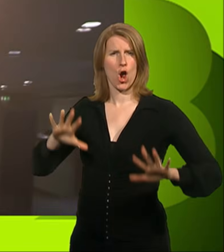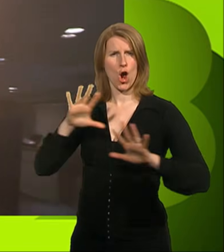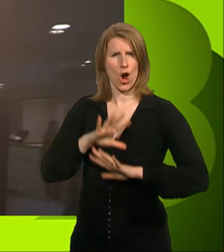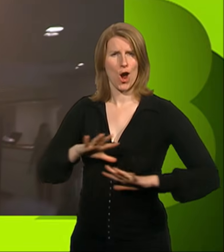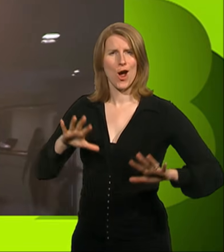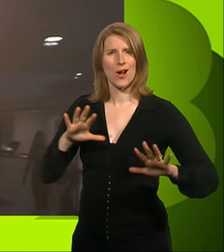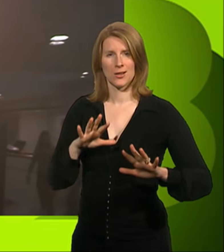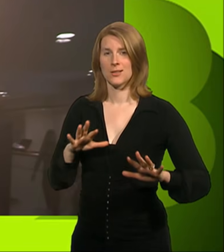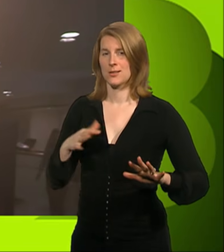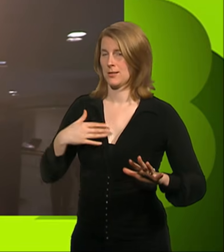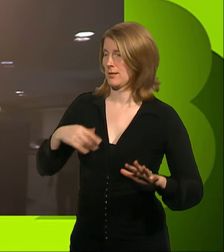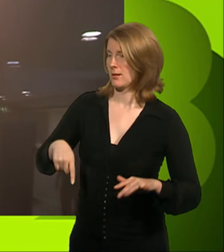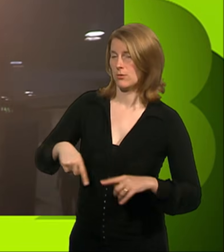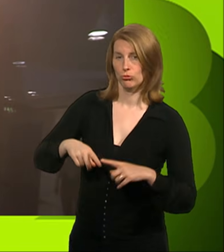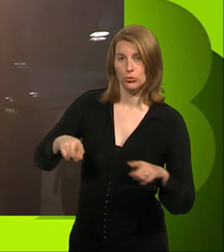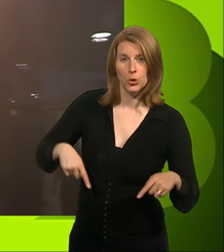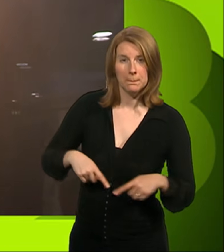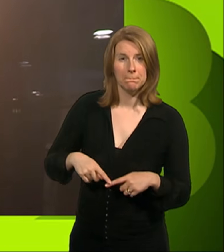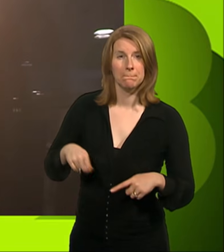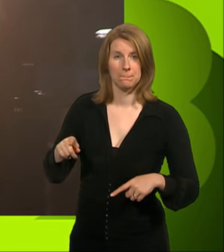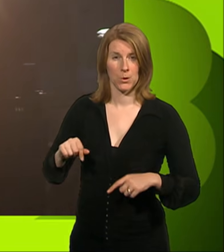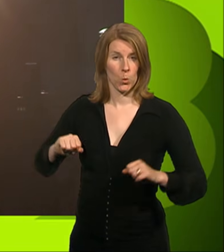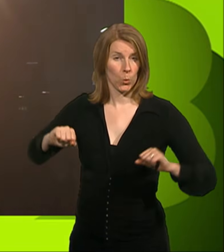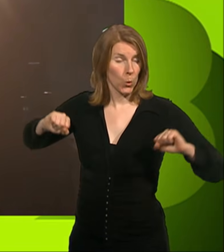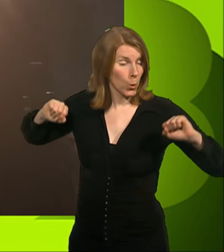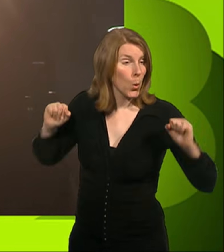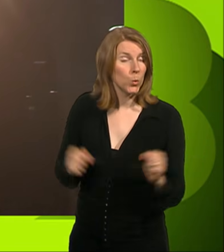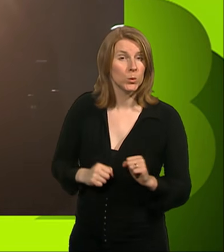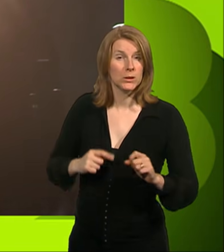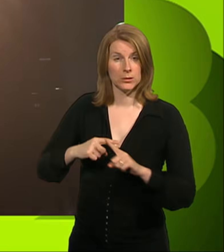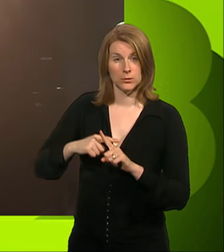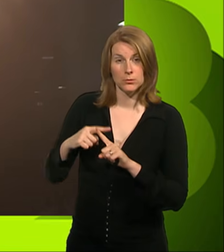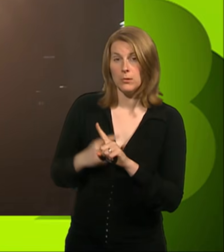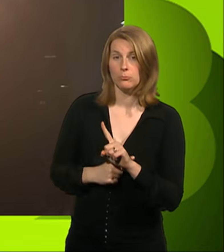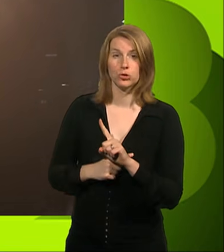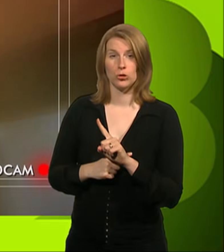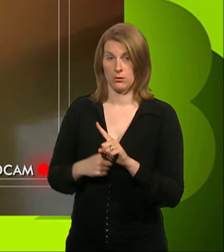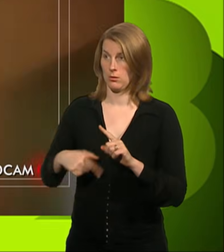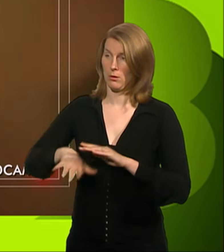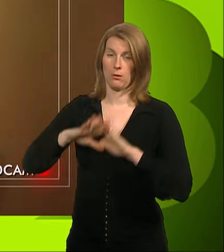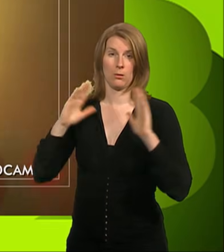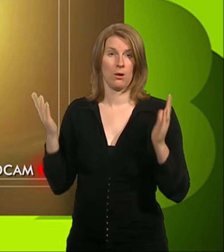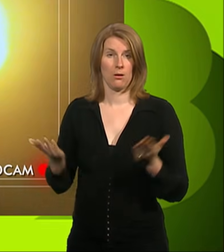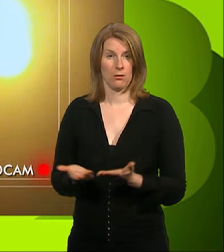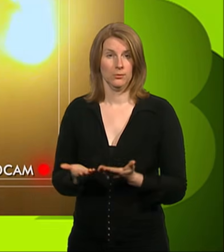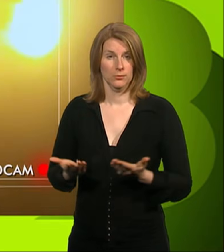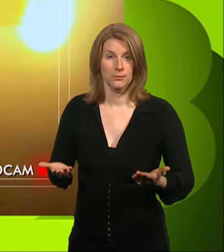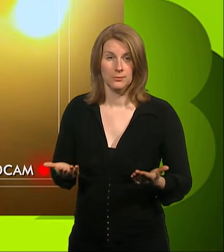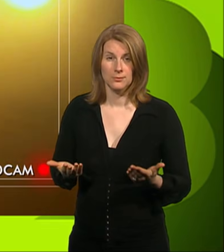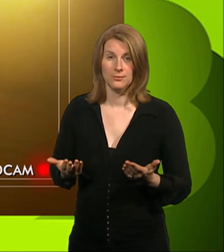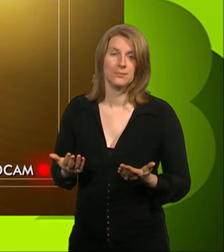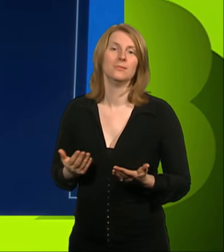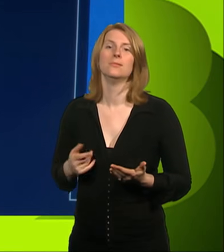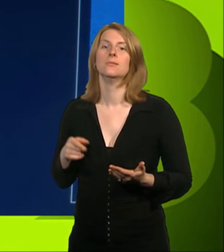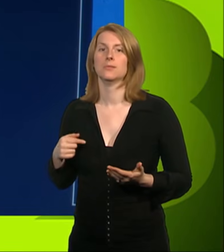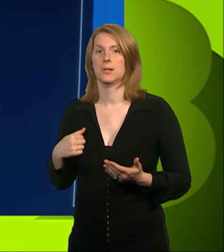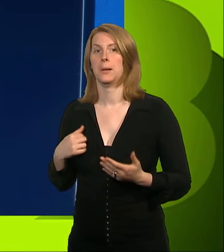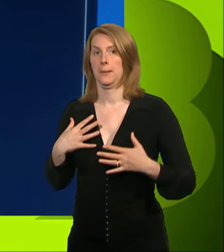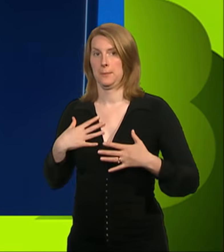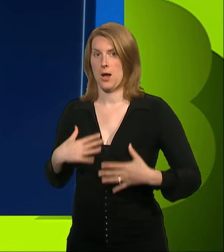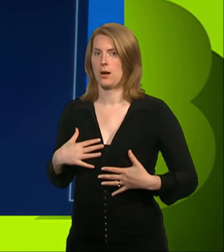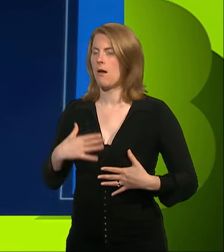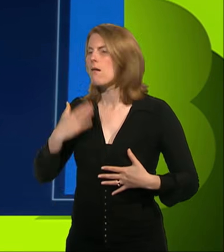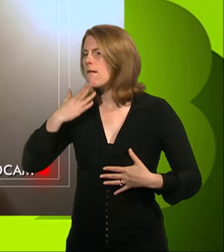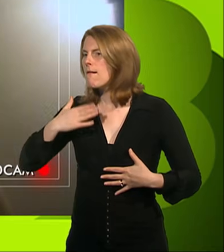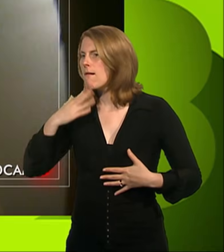as cold as the coldest temperature ever recorded on Earth. But this room is just preparing my body for the next room, which is twice